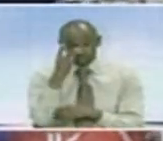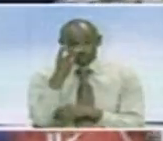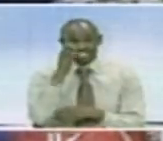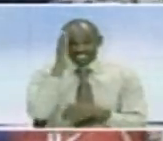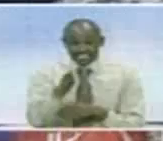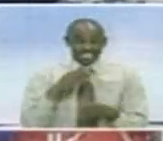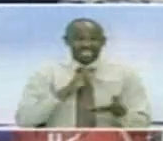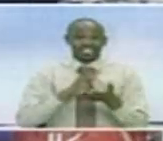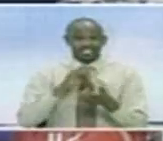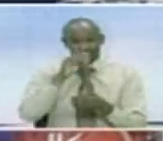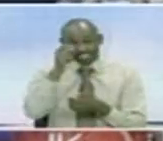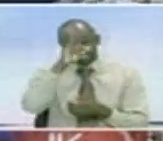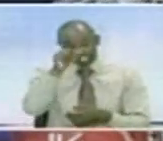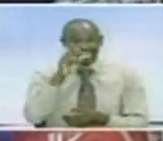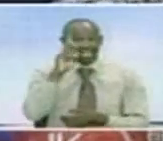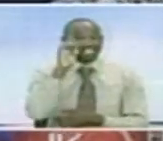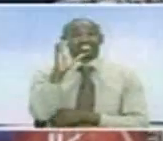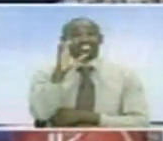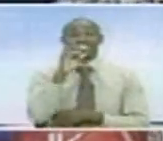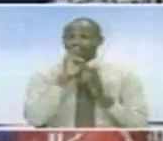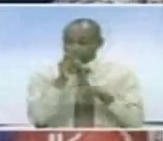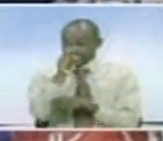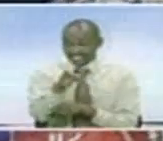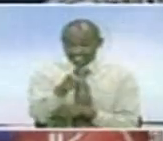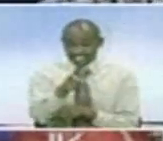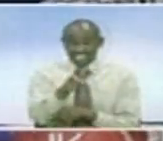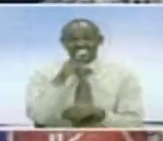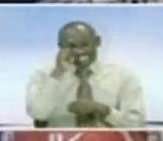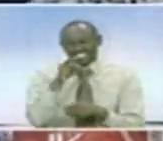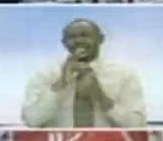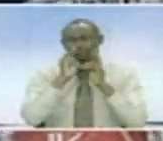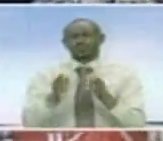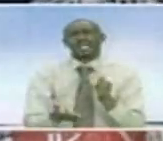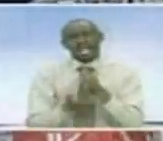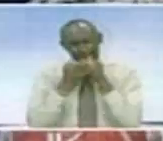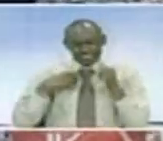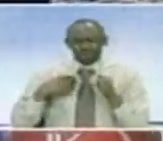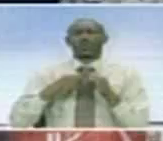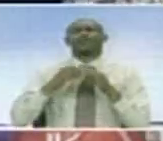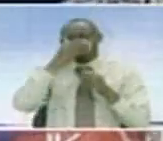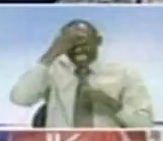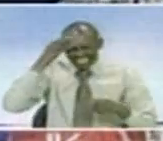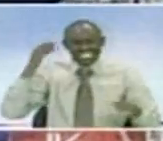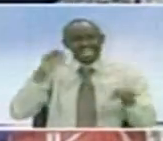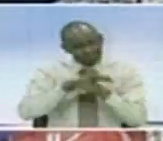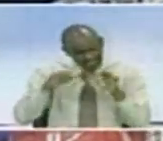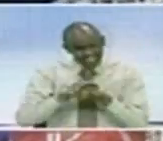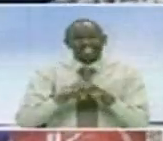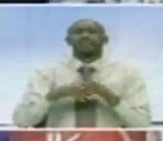and Reconciliation Commission report. Which report will help us to lay to rest the ghosts of the